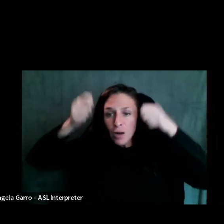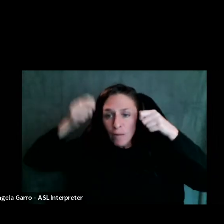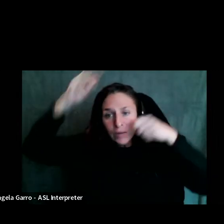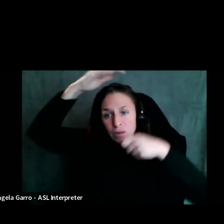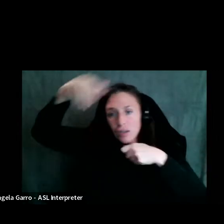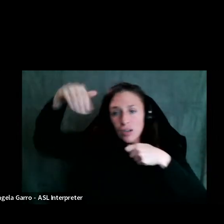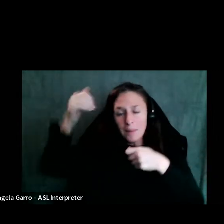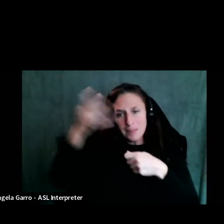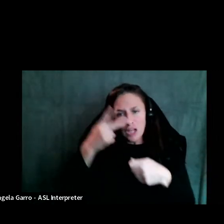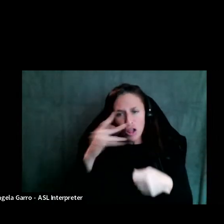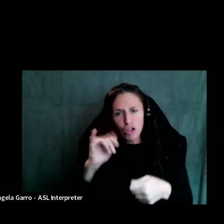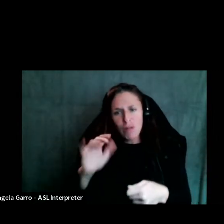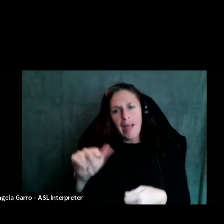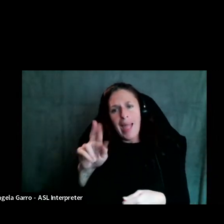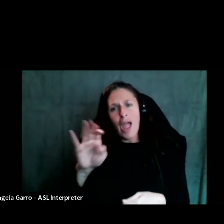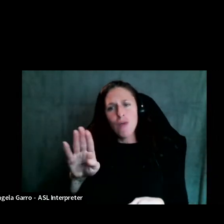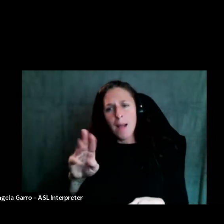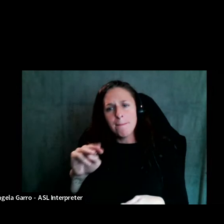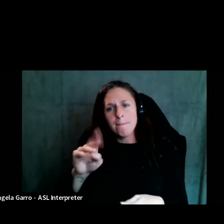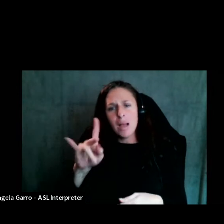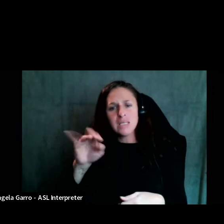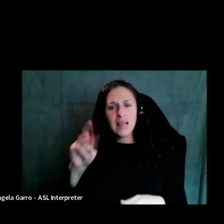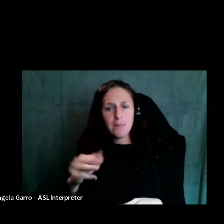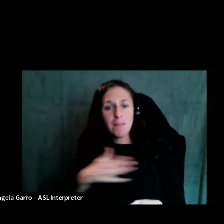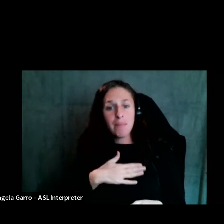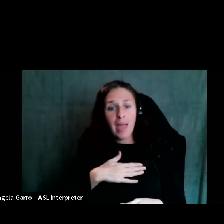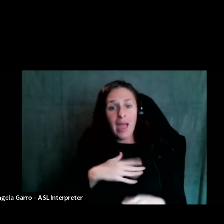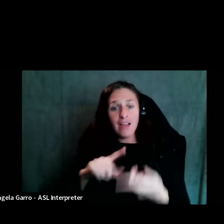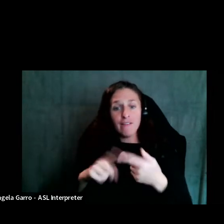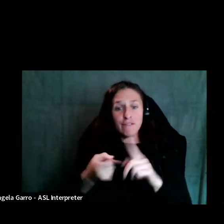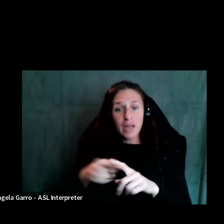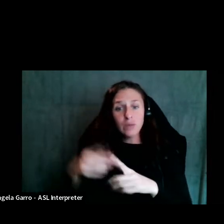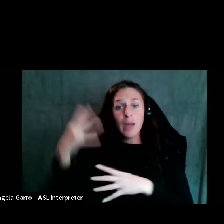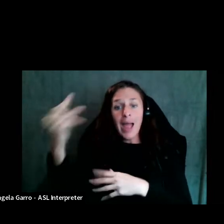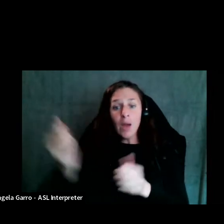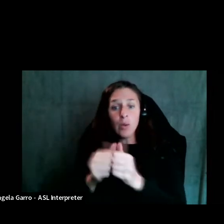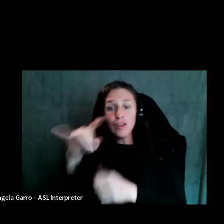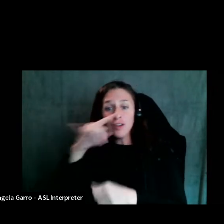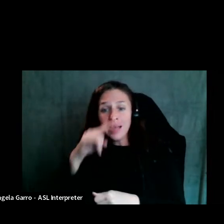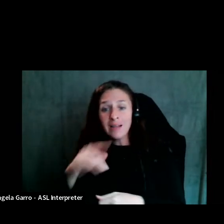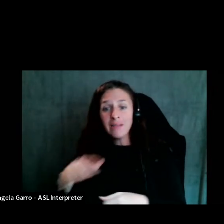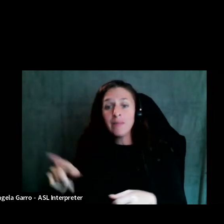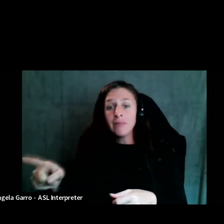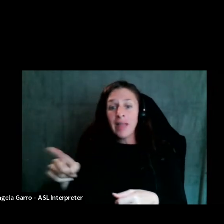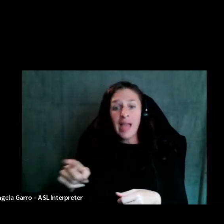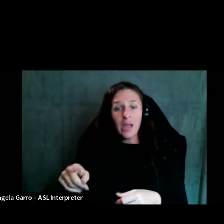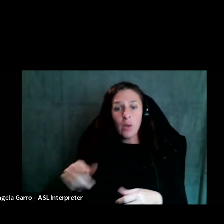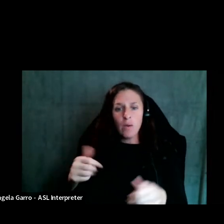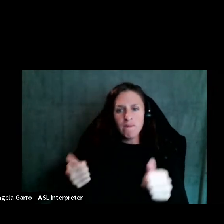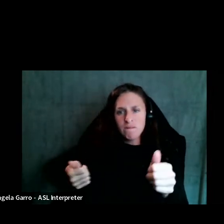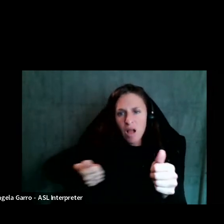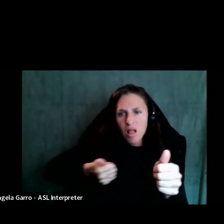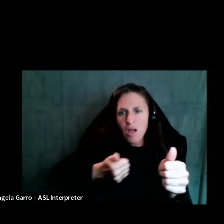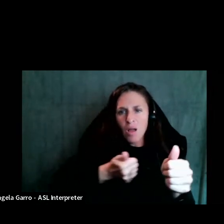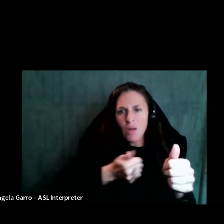Muslim. My friend were out with her kids, and they were followed by people shouted inappropriate